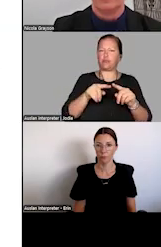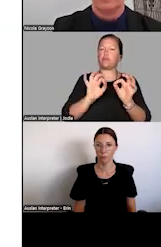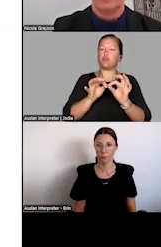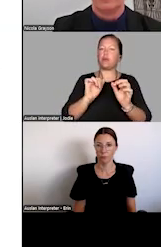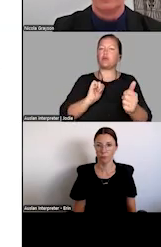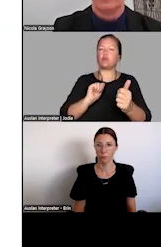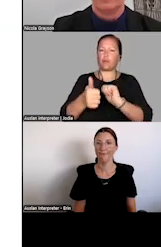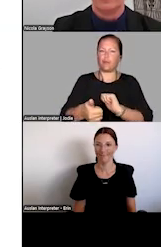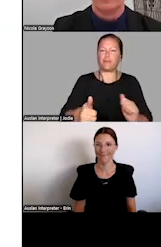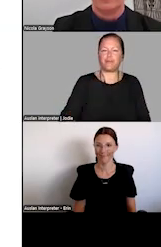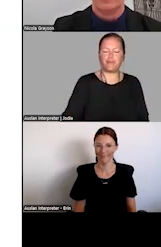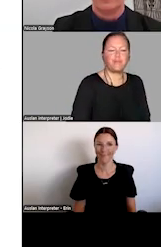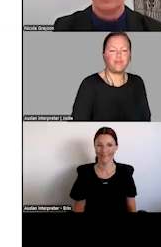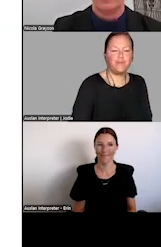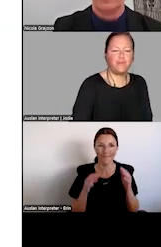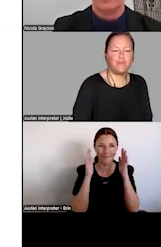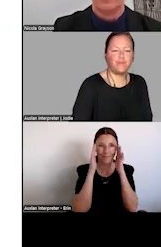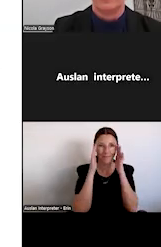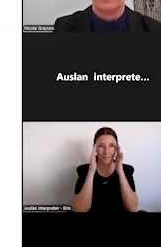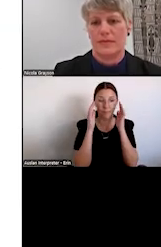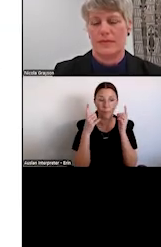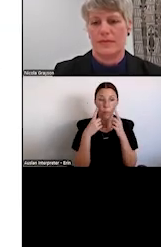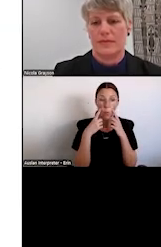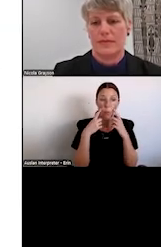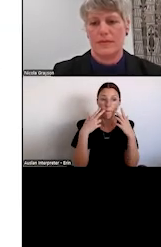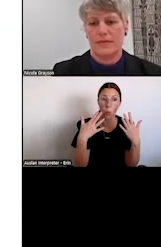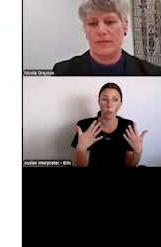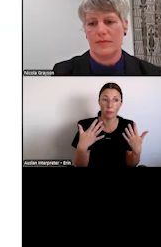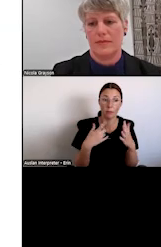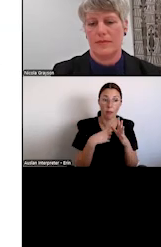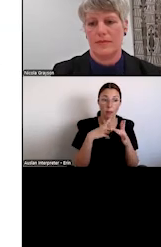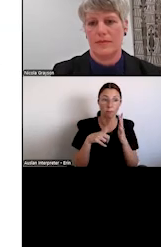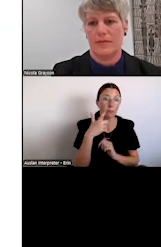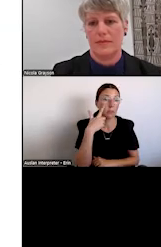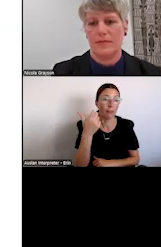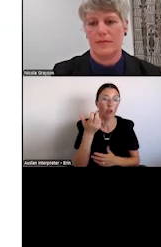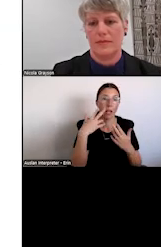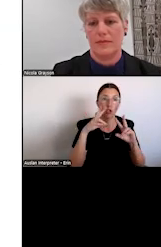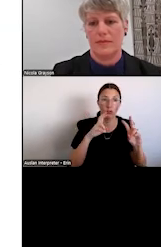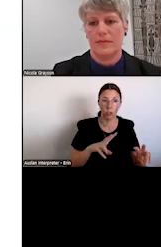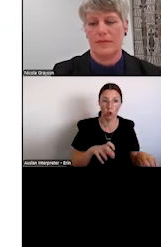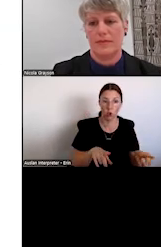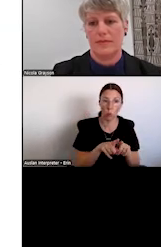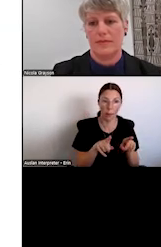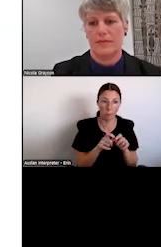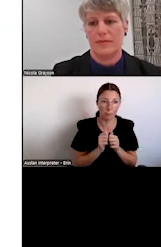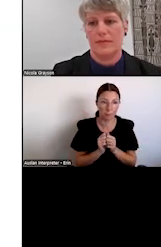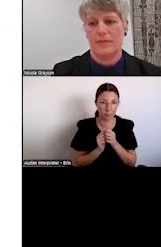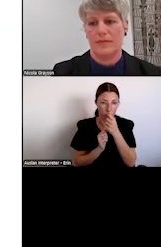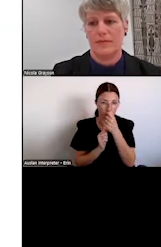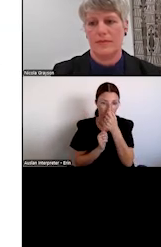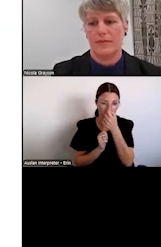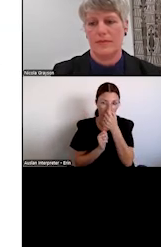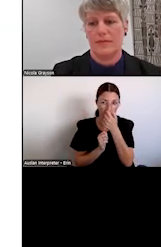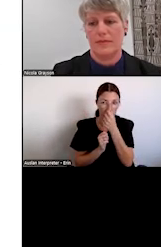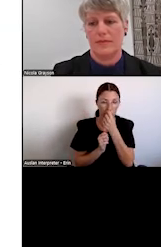Of course, there are AI discovery and search I mentioned earlier. All right. So now comes to the interesting